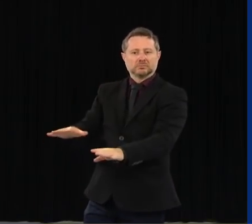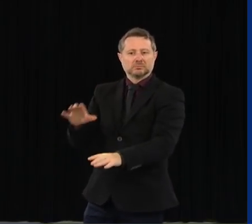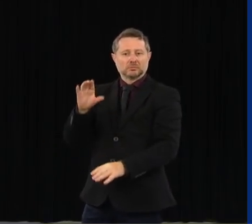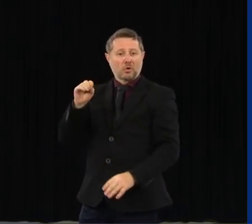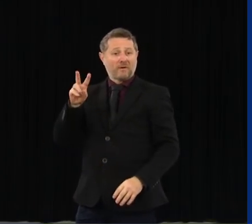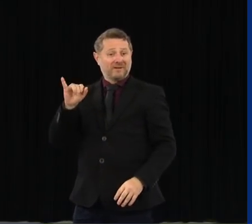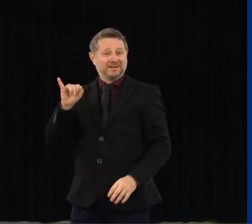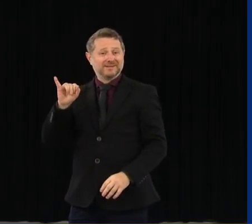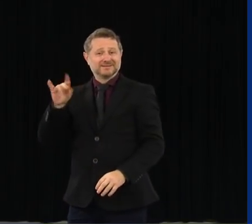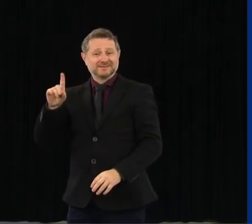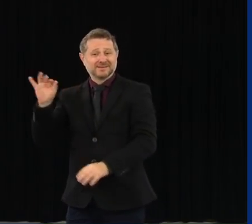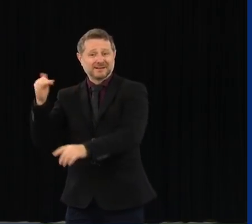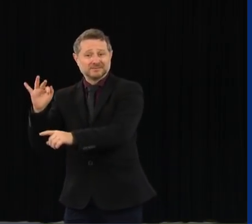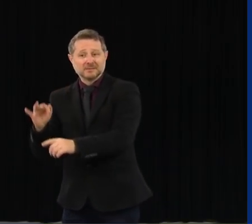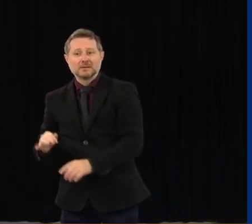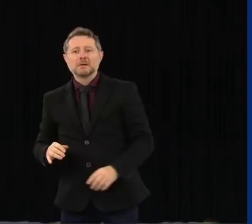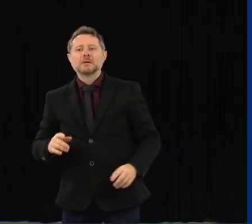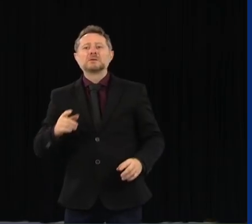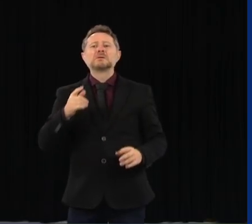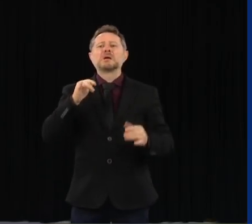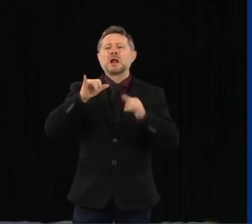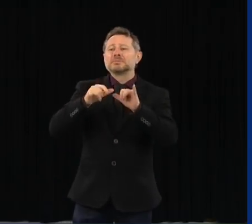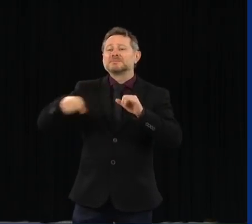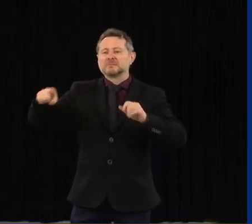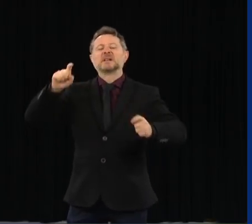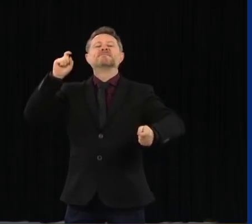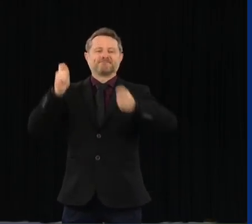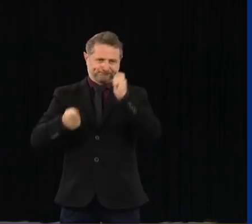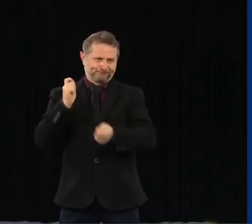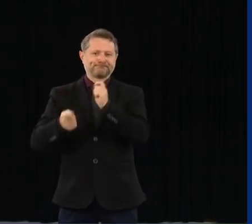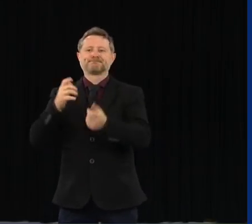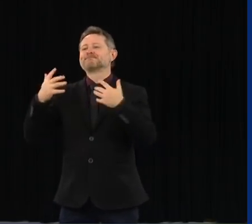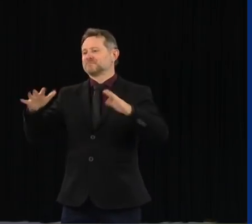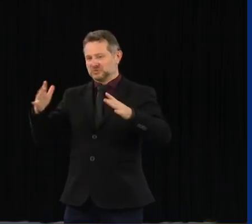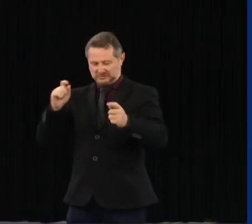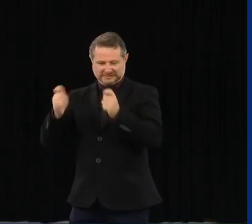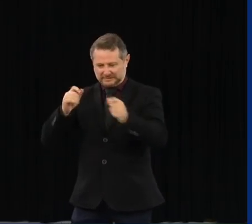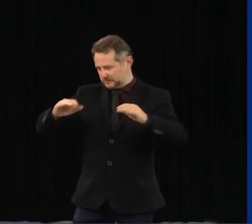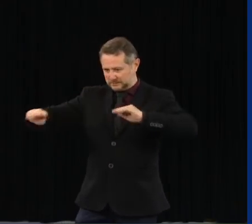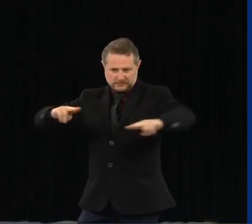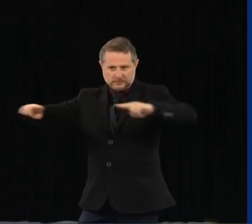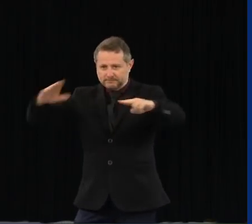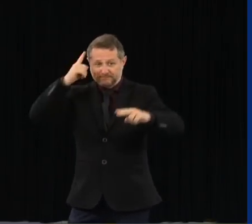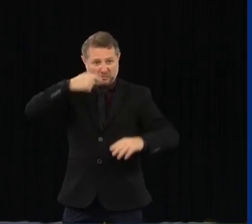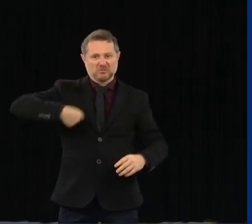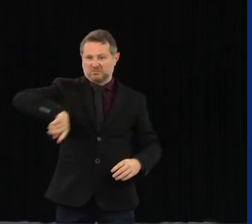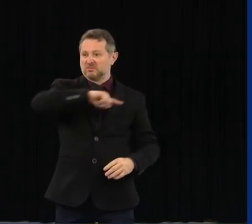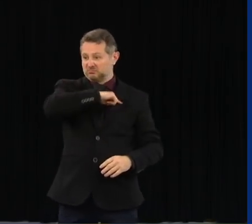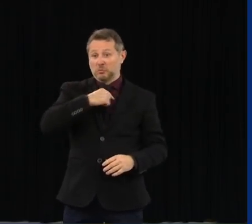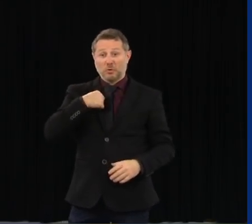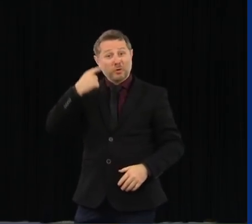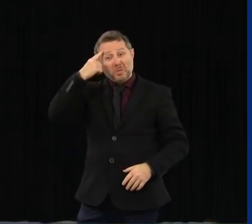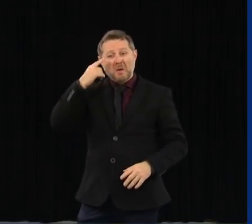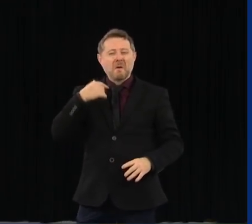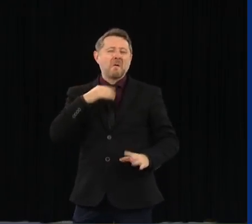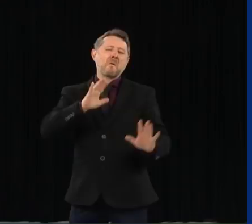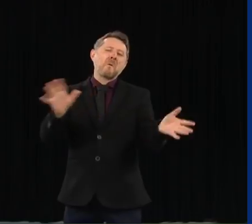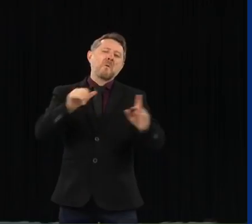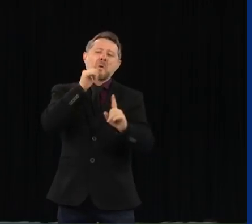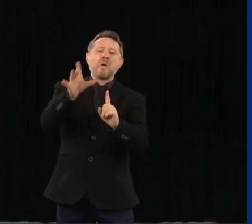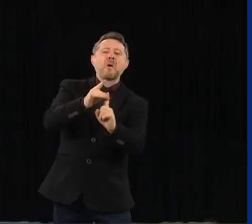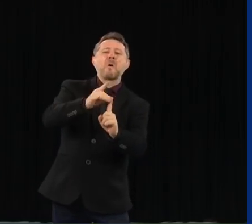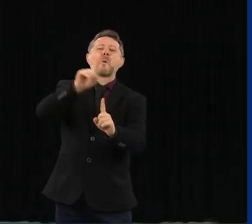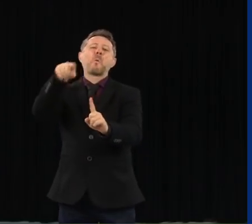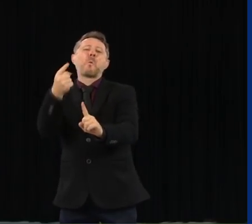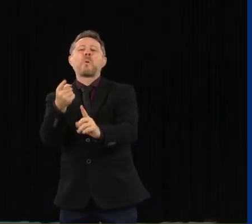would not take COVID patients, COVID-positive patients. It would take non-COVID patients, and it would be